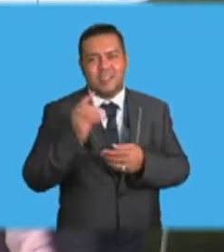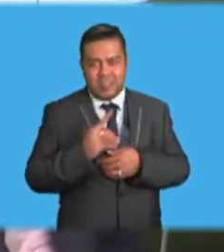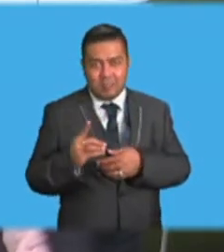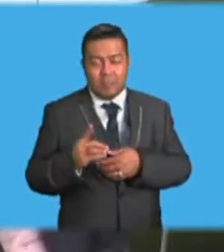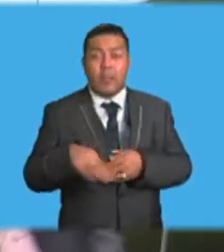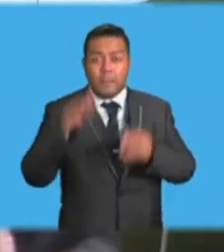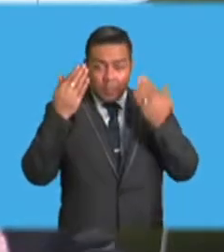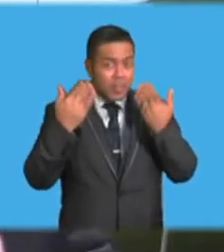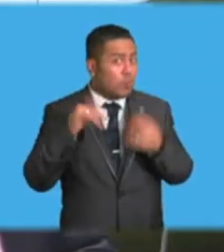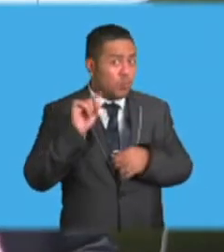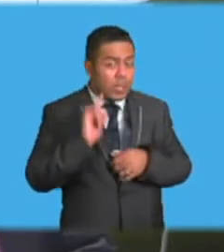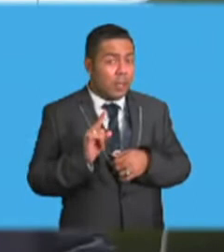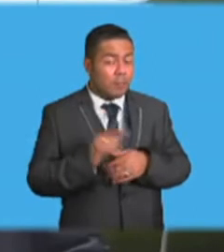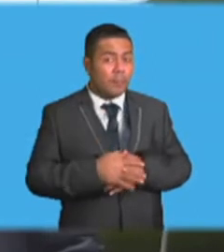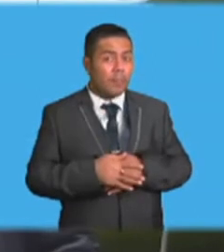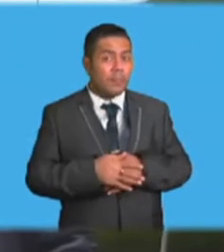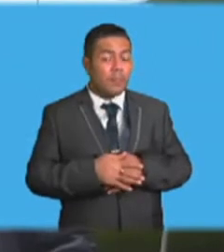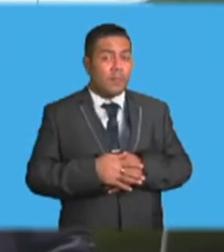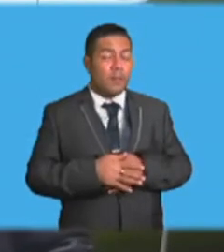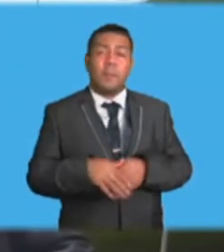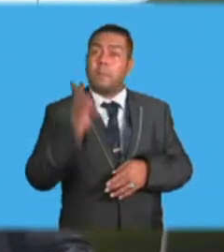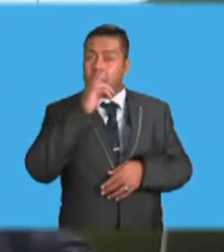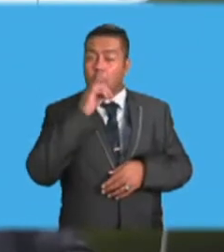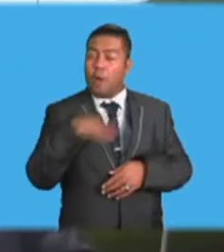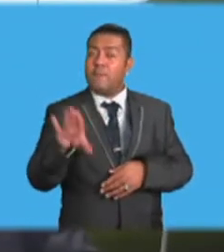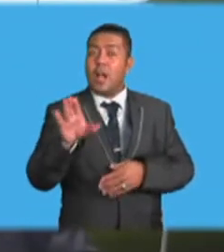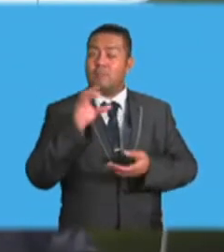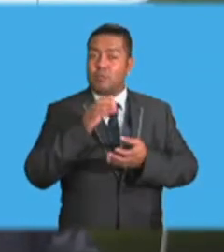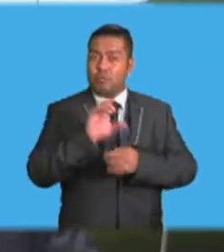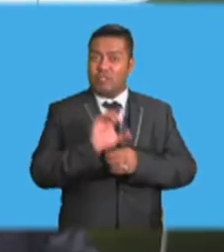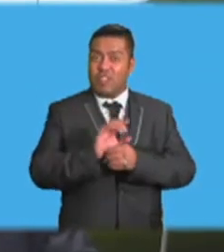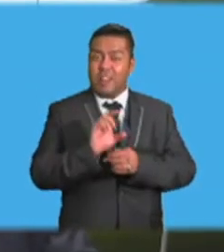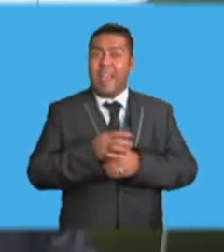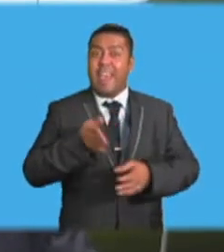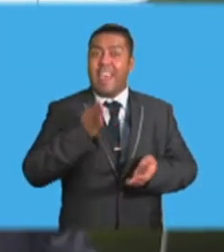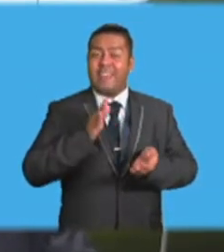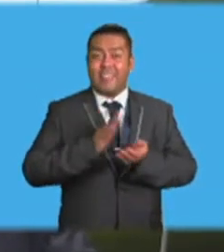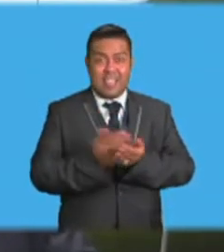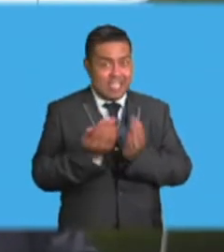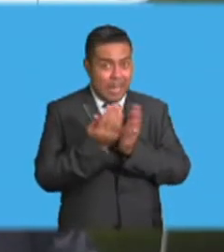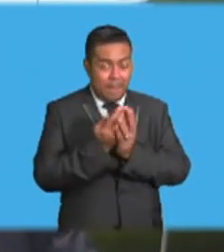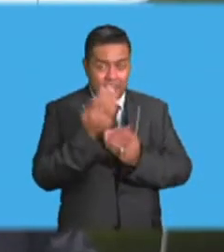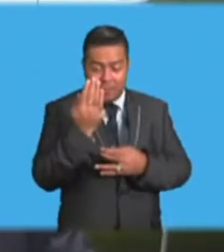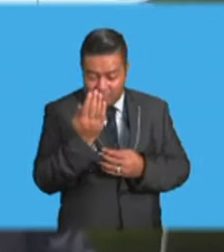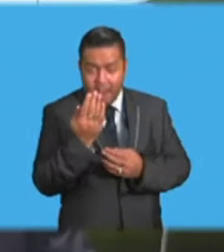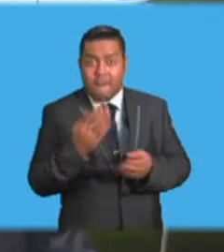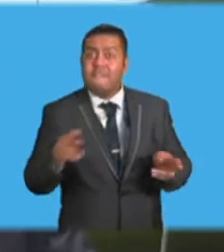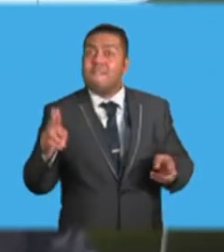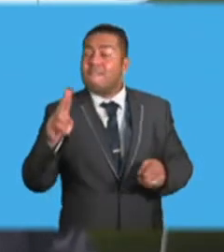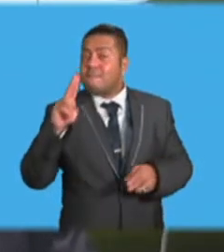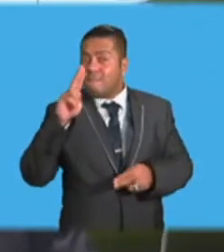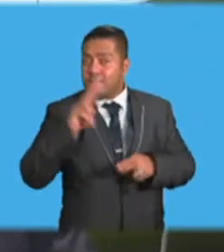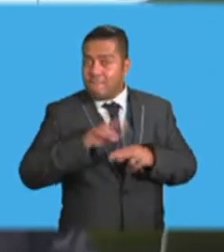Madam Speaker, of course, as highlighted earlier on, people of the Christian and Islamic faith, they actually have a grave. They bury people, and that's when the